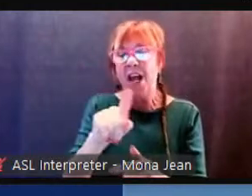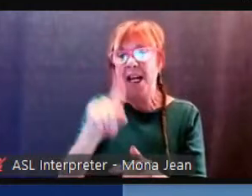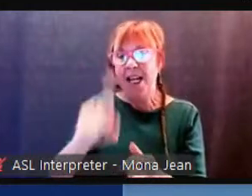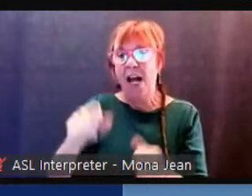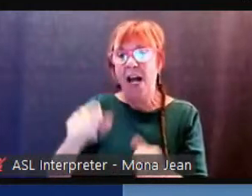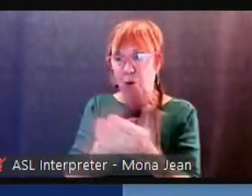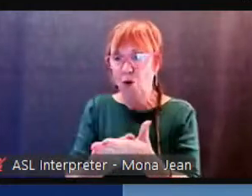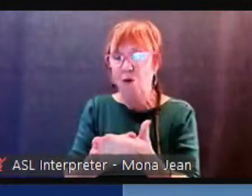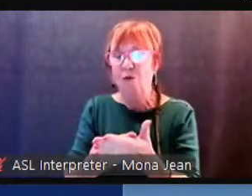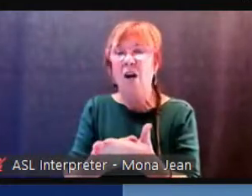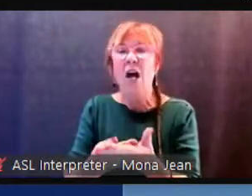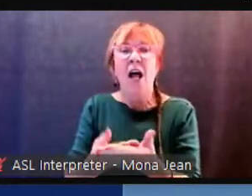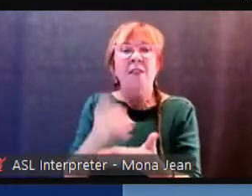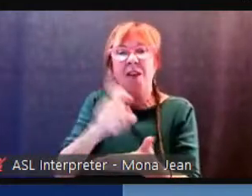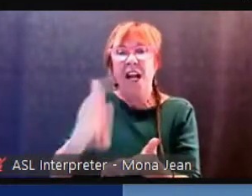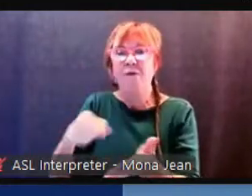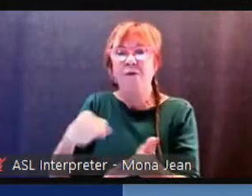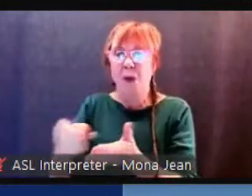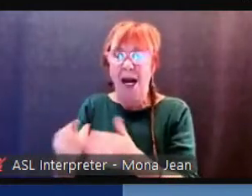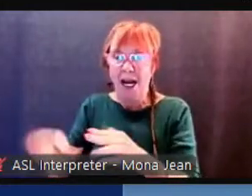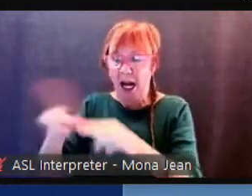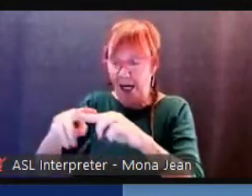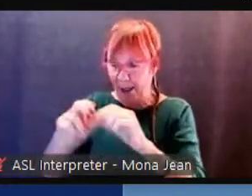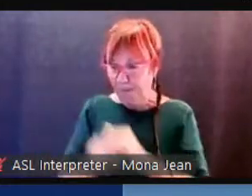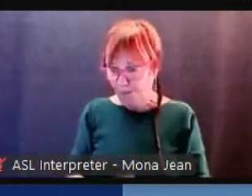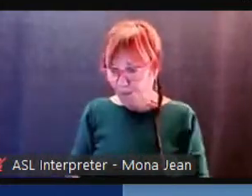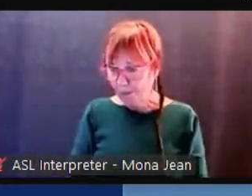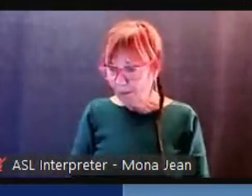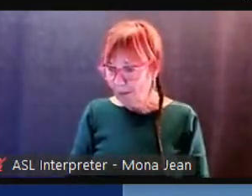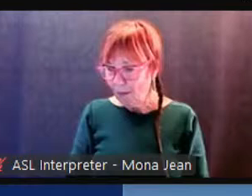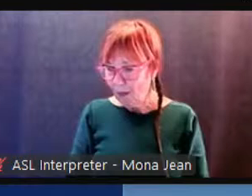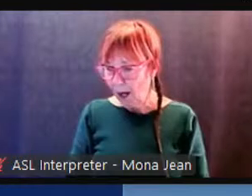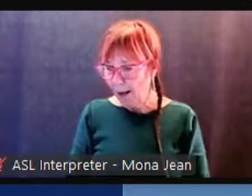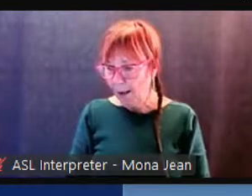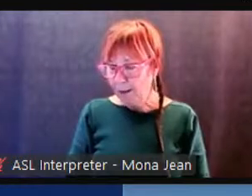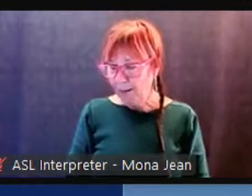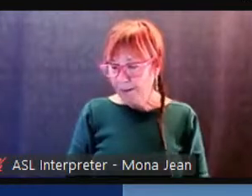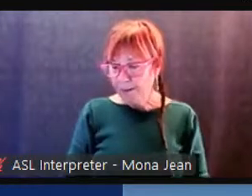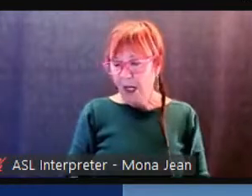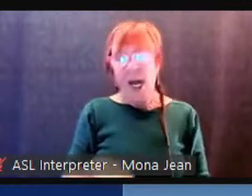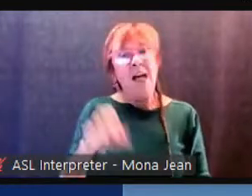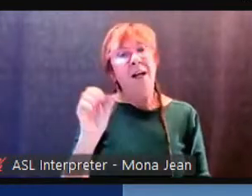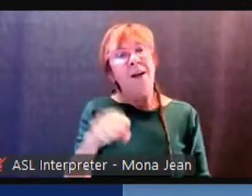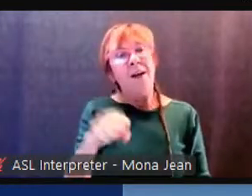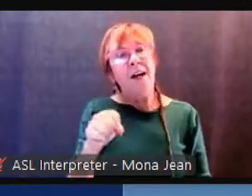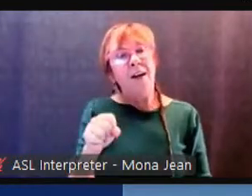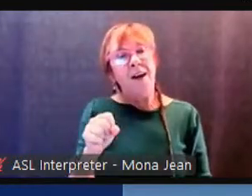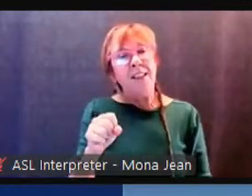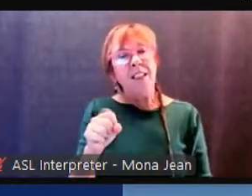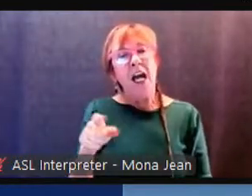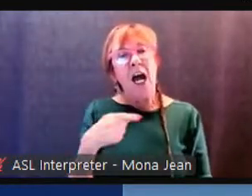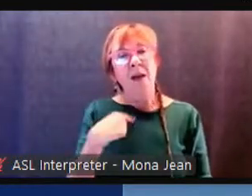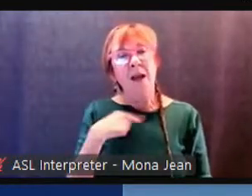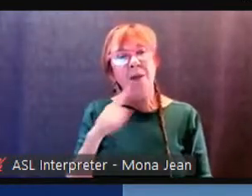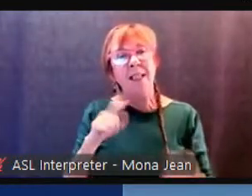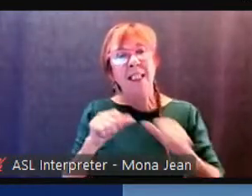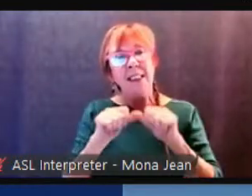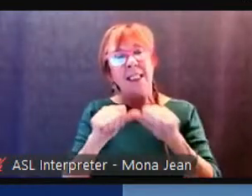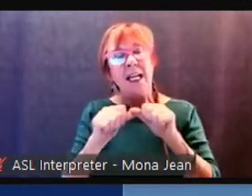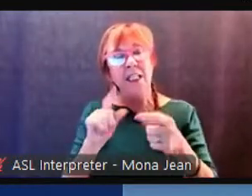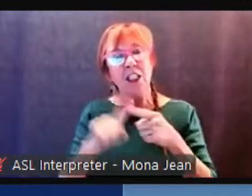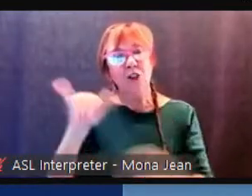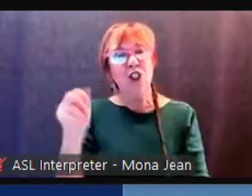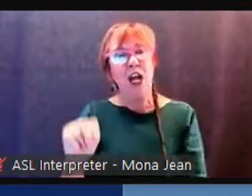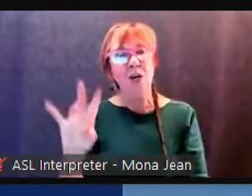these protections against price gouging have been extended by the governor's executive order until January 7th of next year,